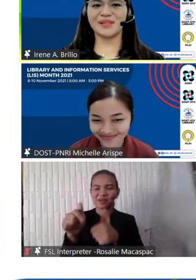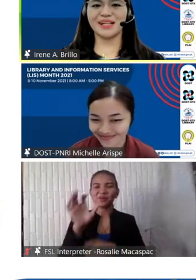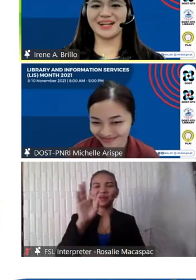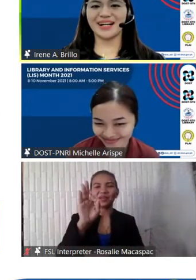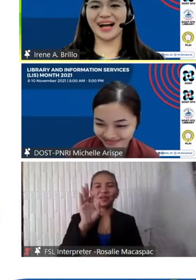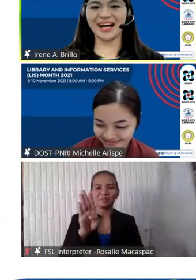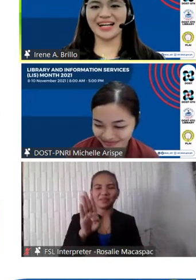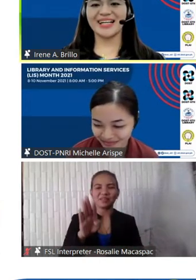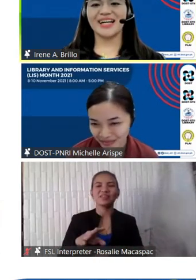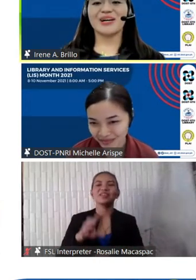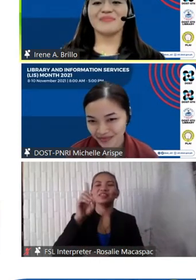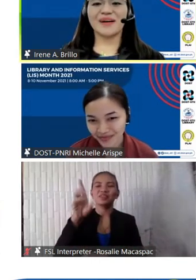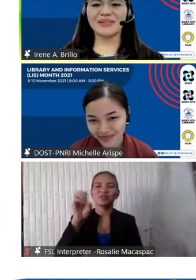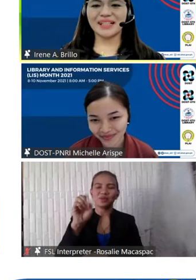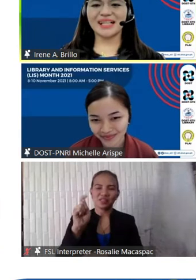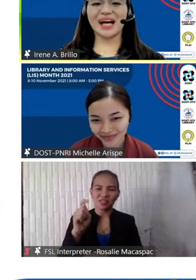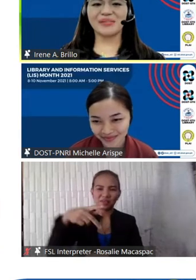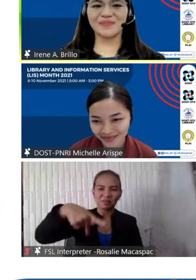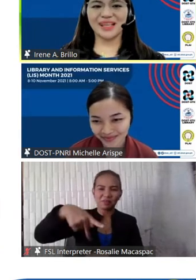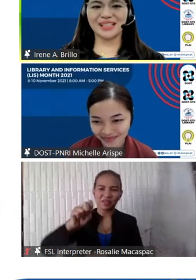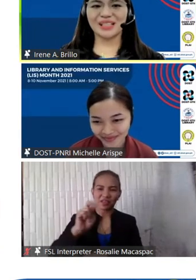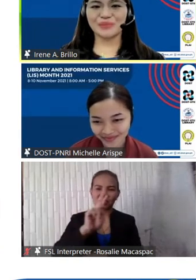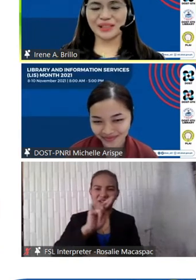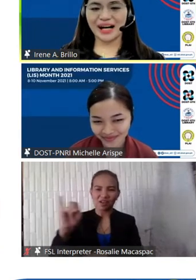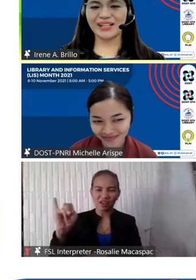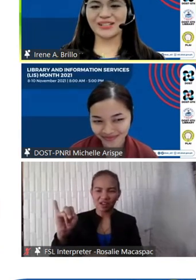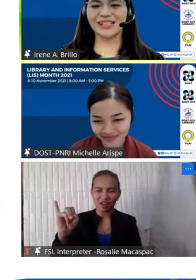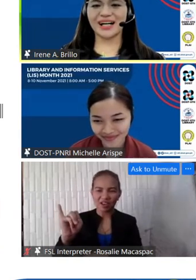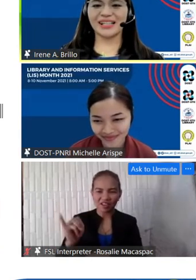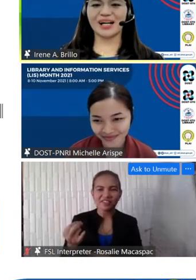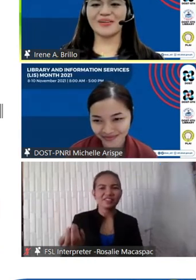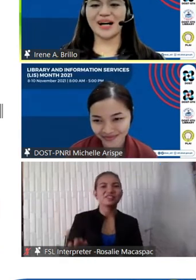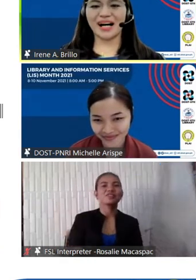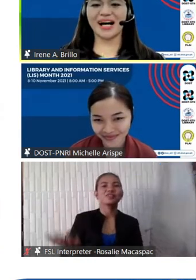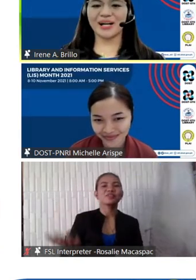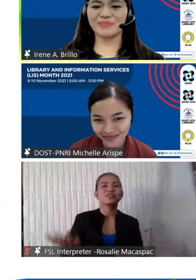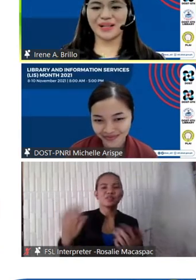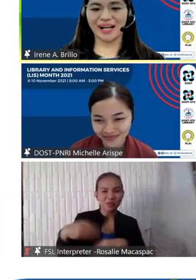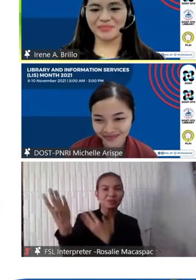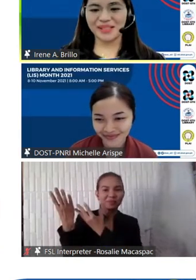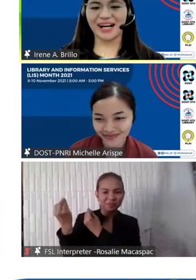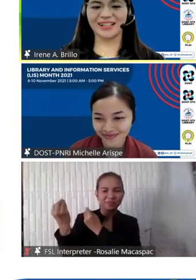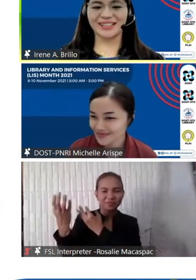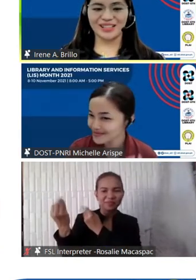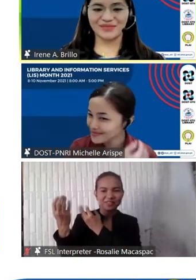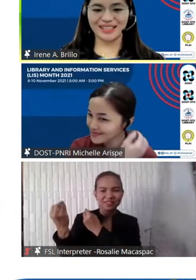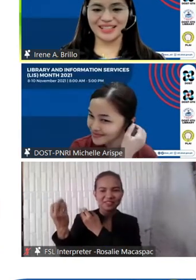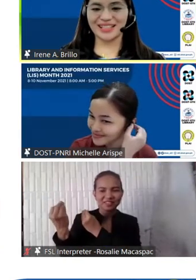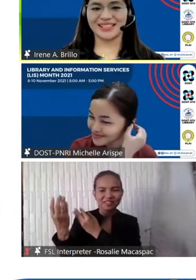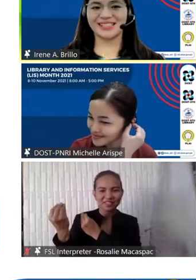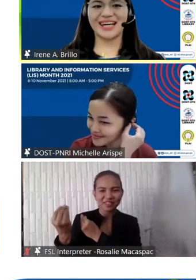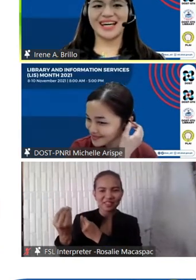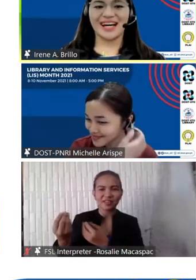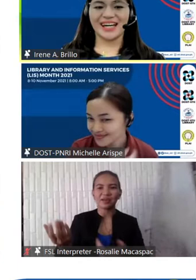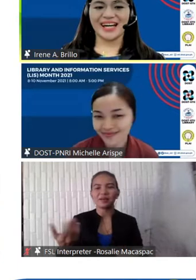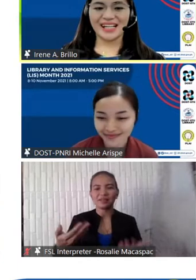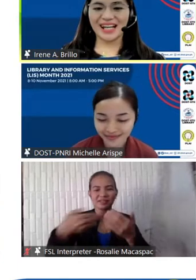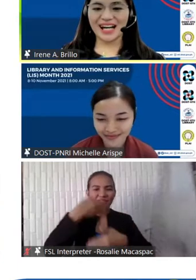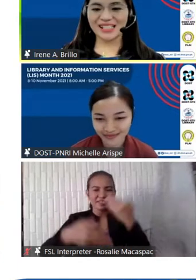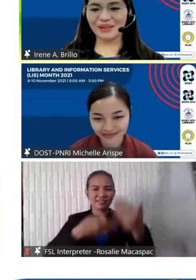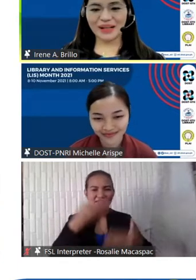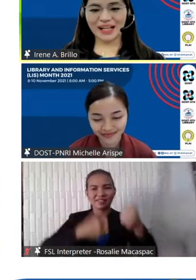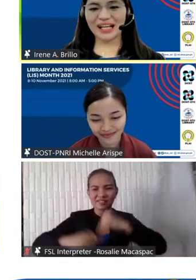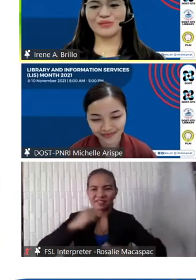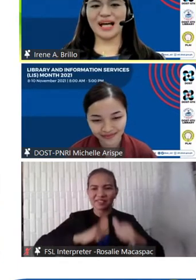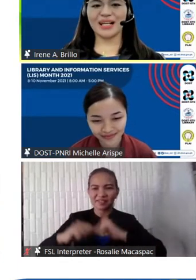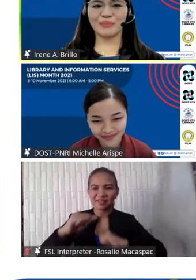DOST PNRI para maging updated po tayo sa kanilang mga upcoming activities. Ayan.